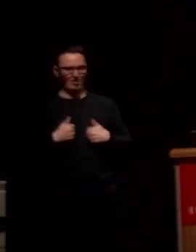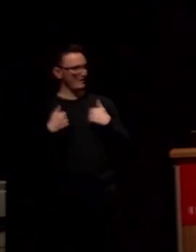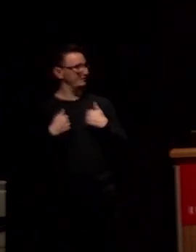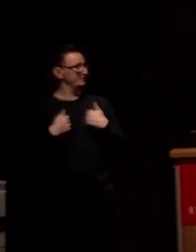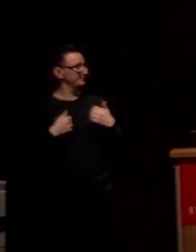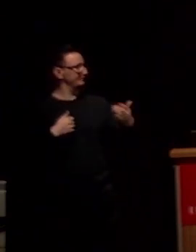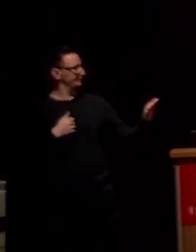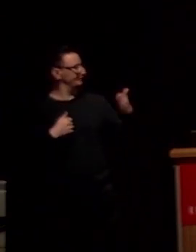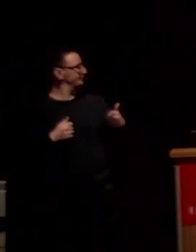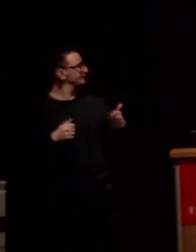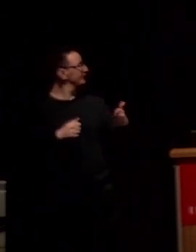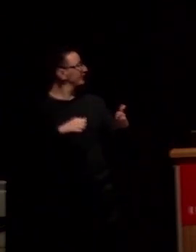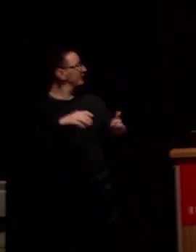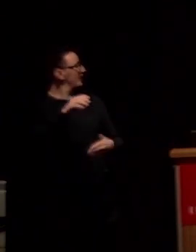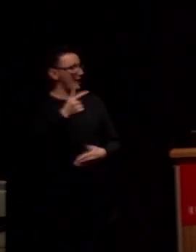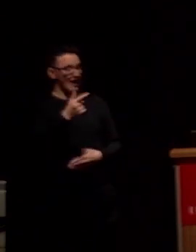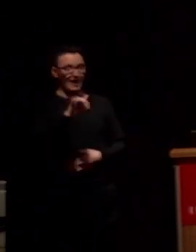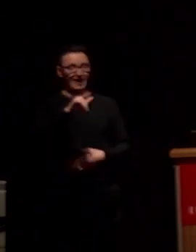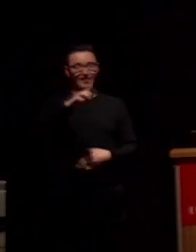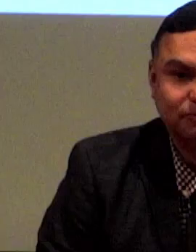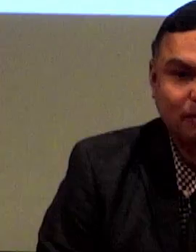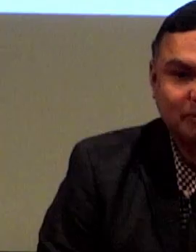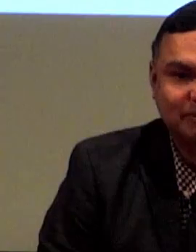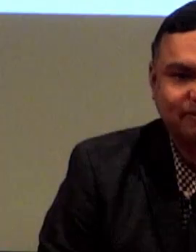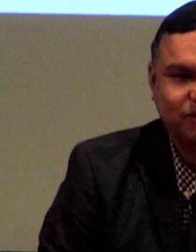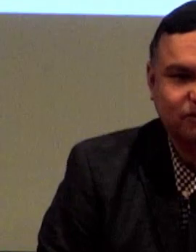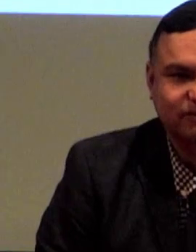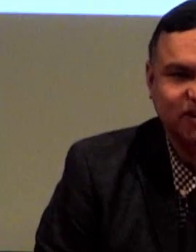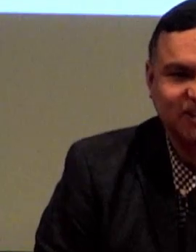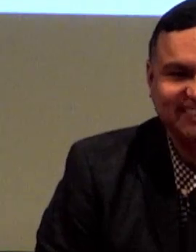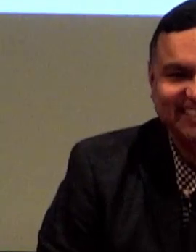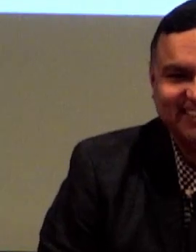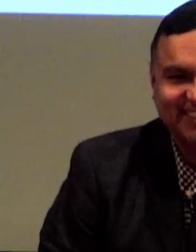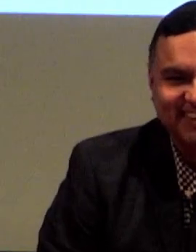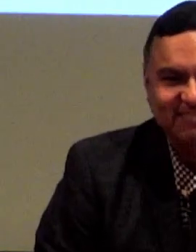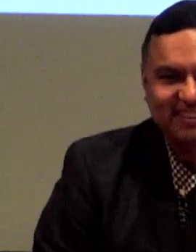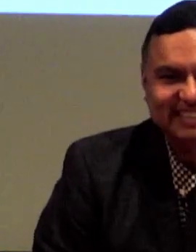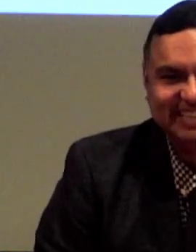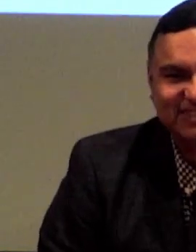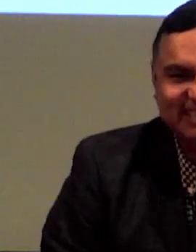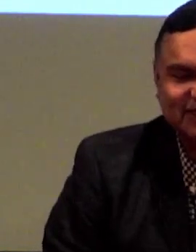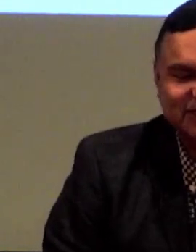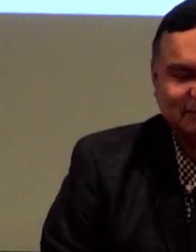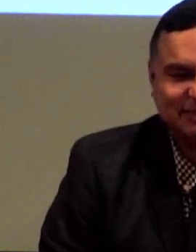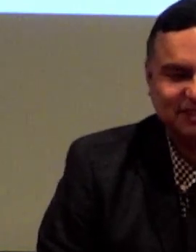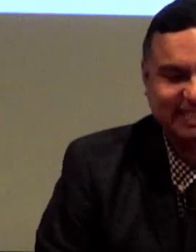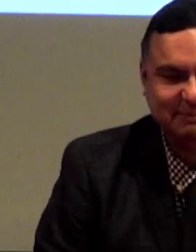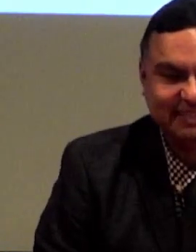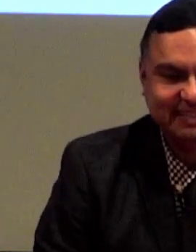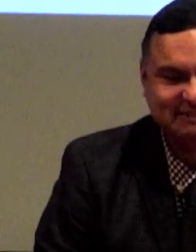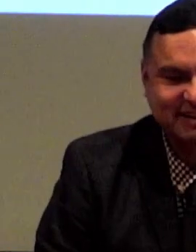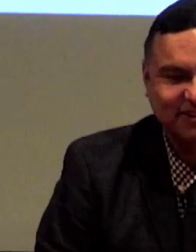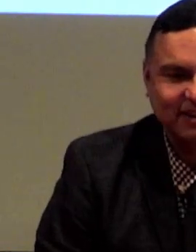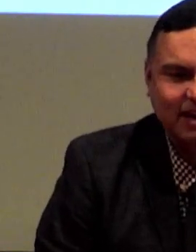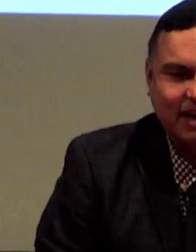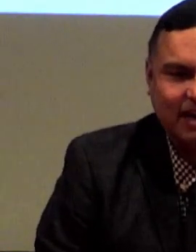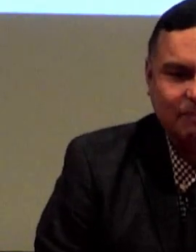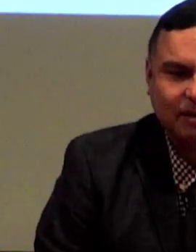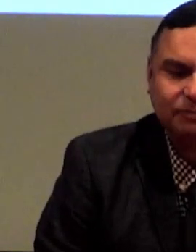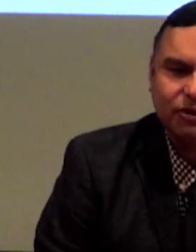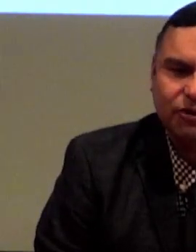I agree completely, and if you can find paid internships, those are probably preferred over volunteered internships, so just keep seeking them